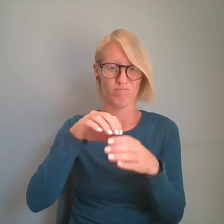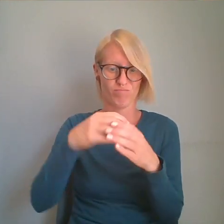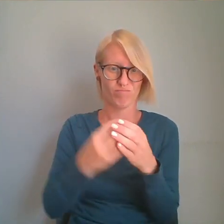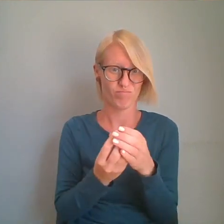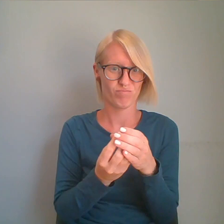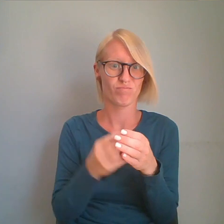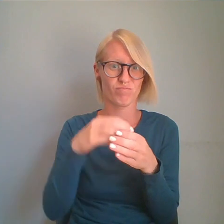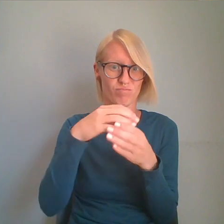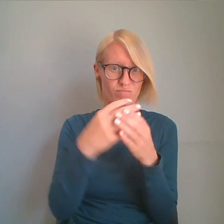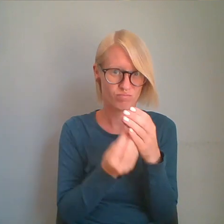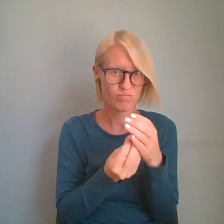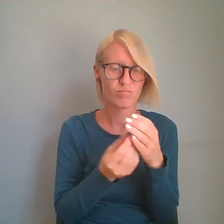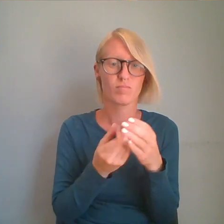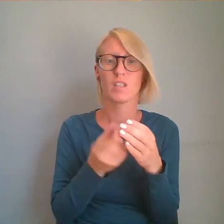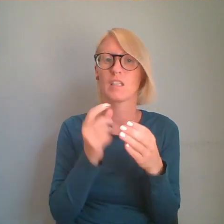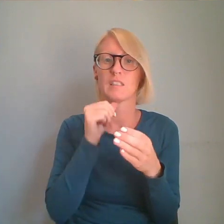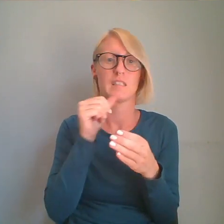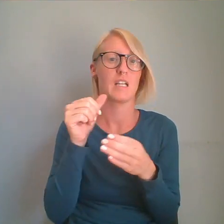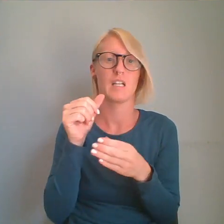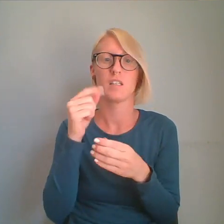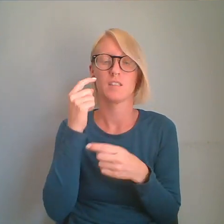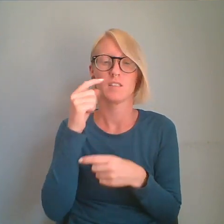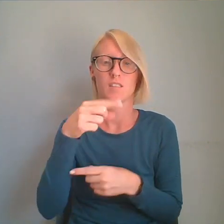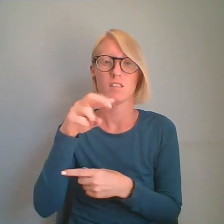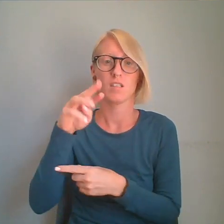Again, your gums are not inflamed.